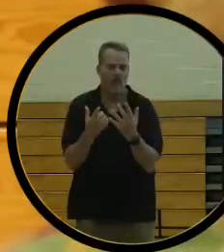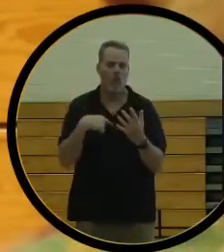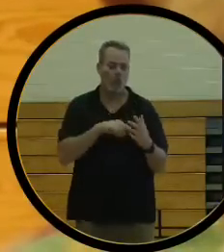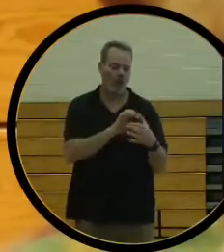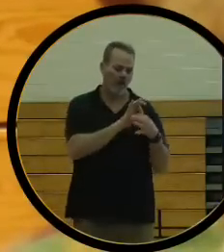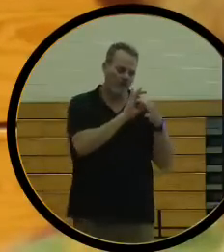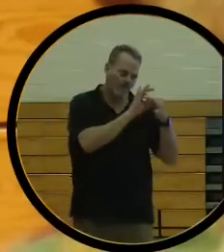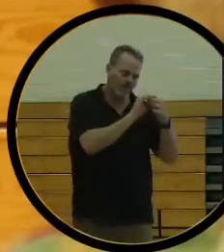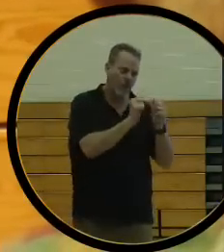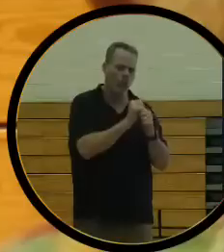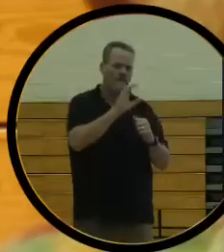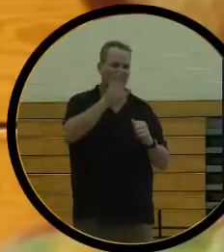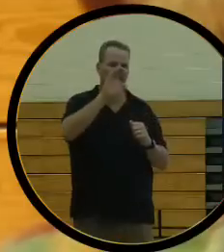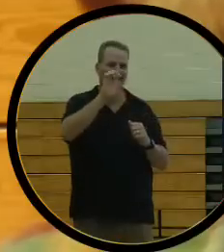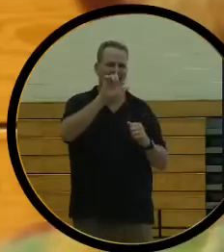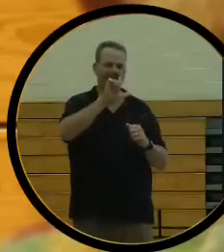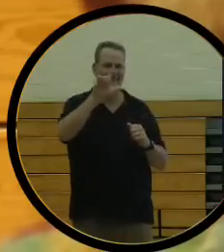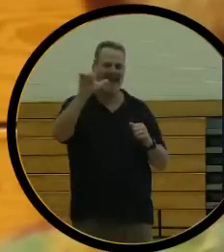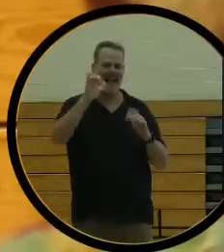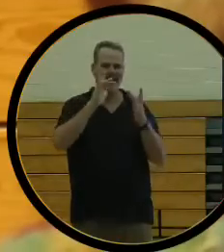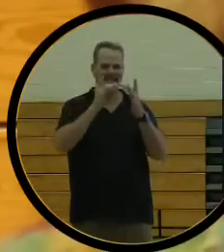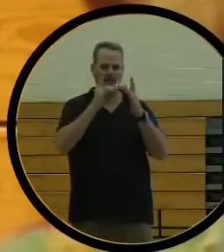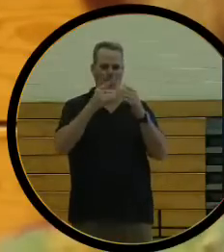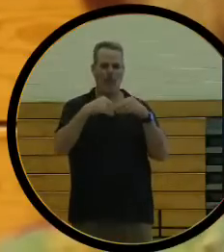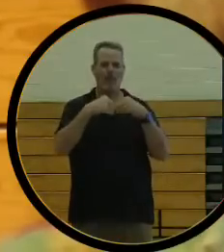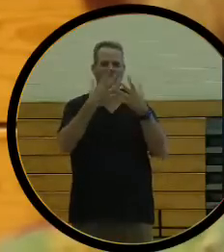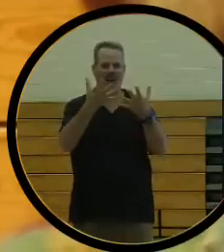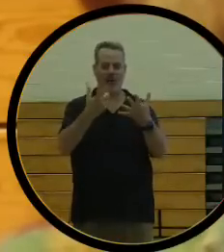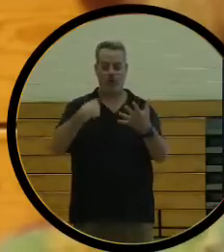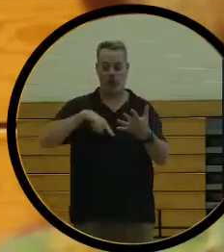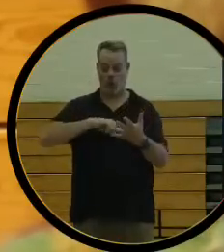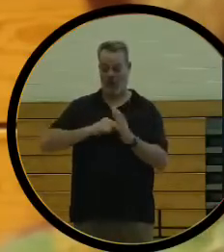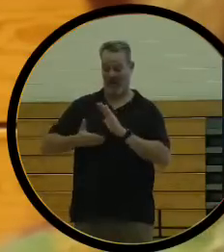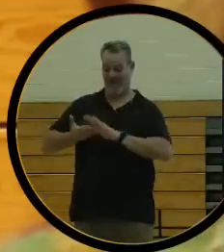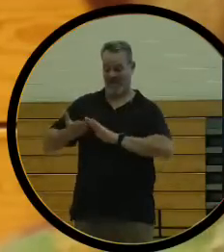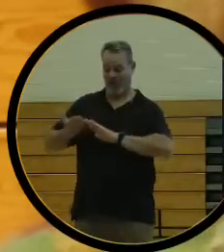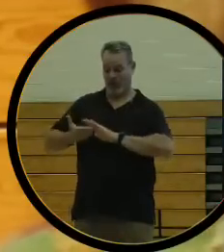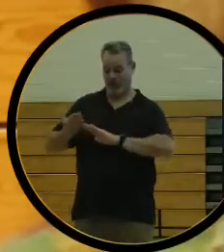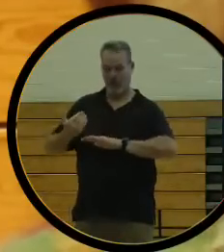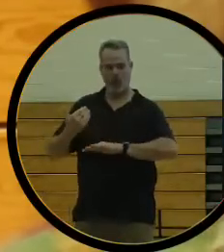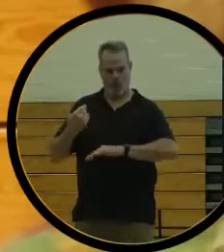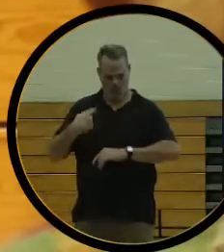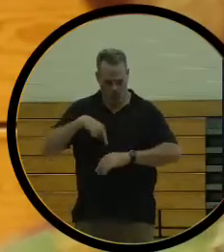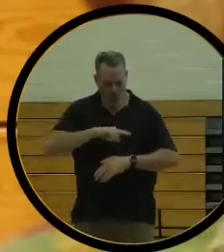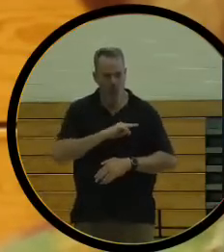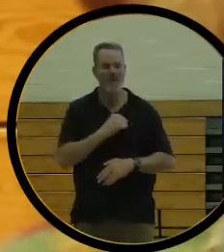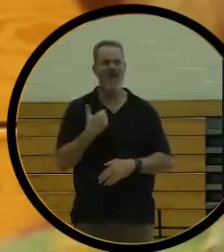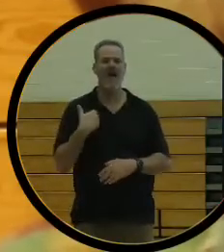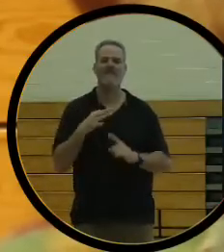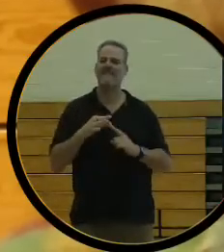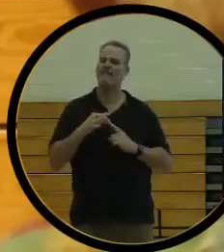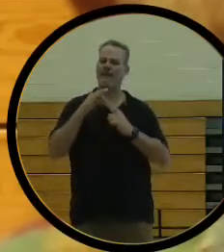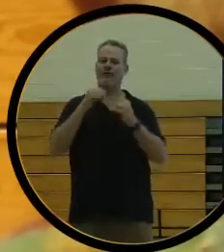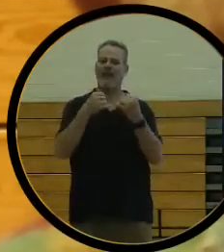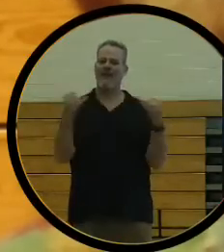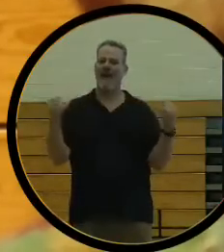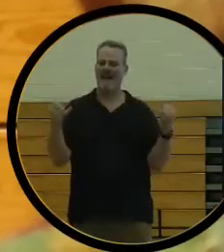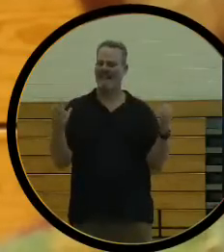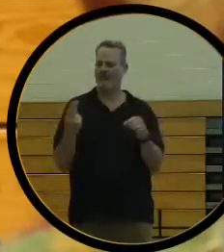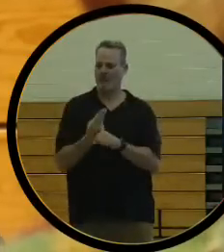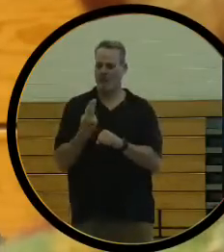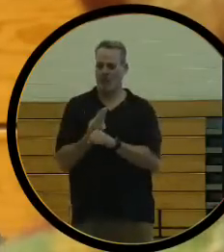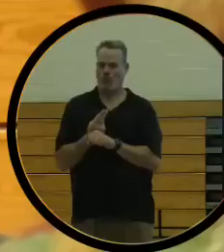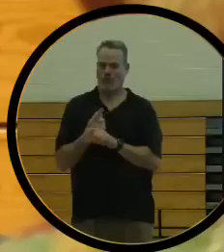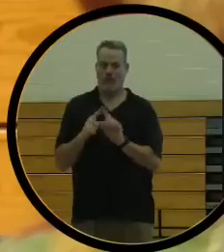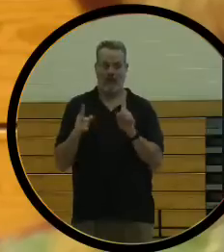with the cell providers so that we can function. We have lines that we can utilize. But still